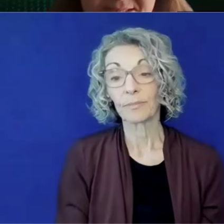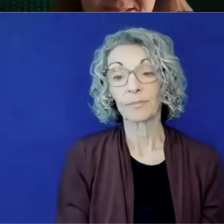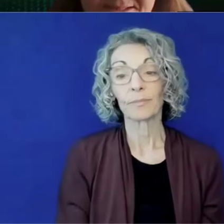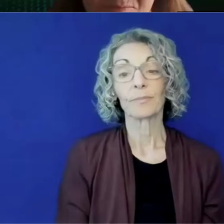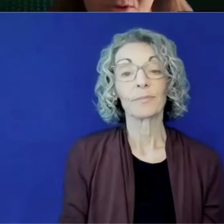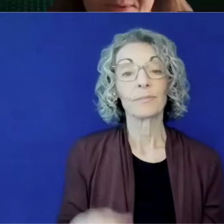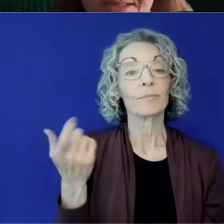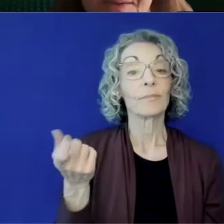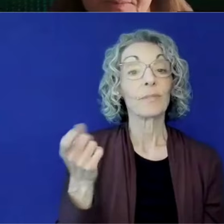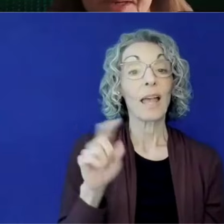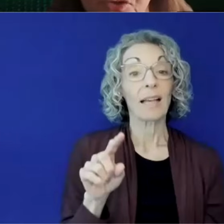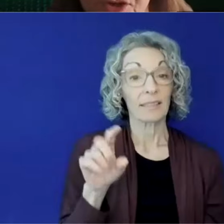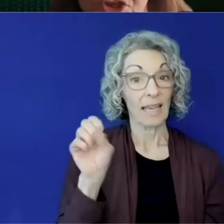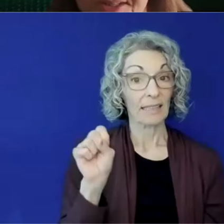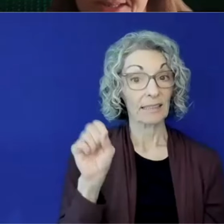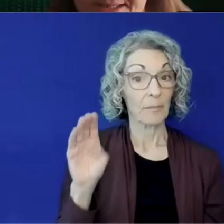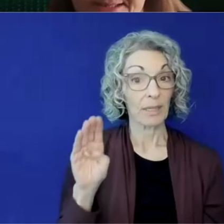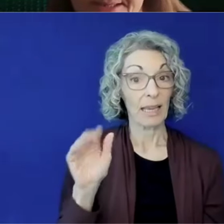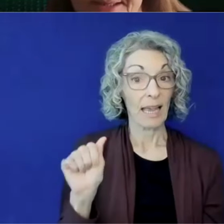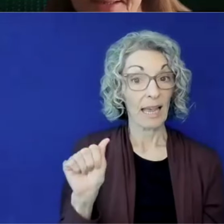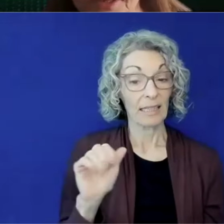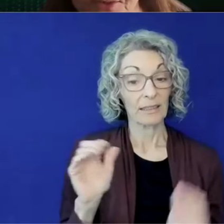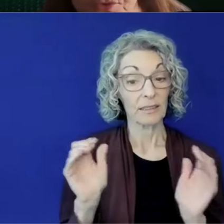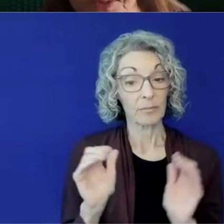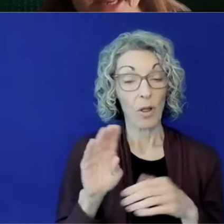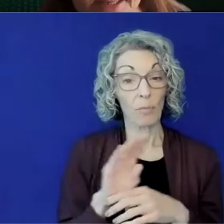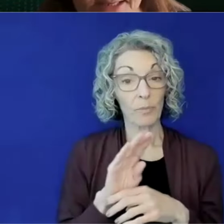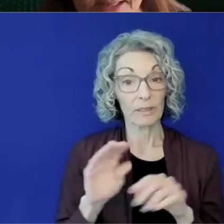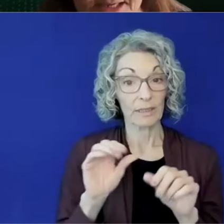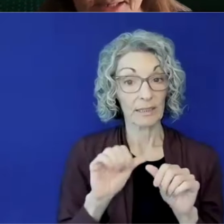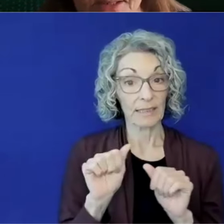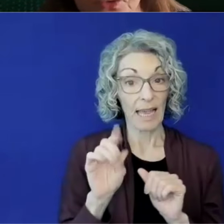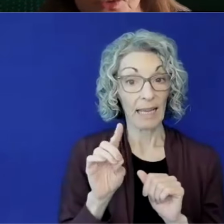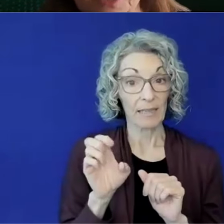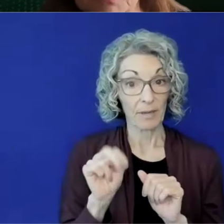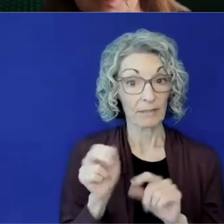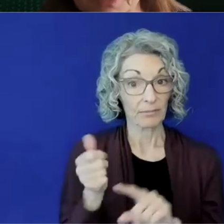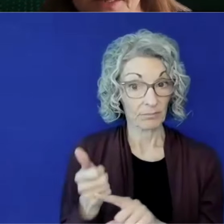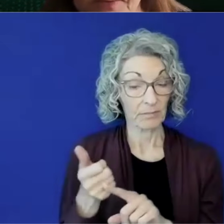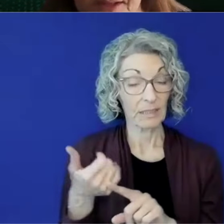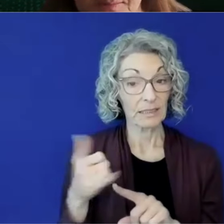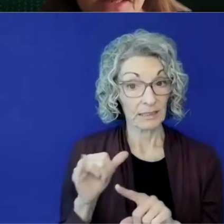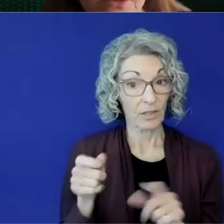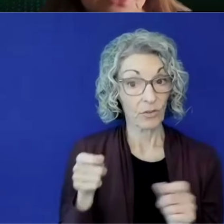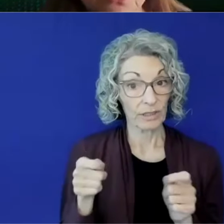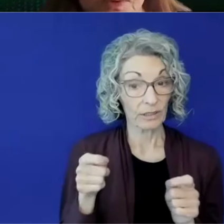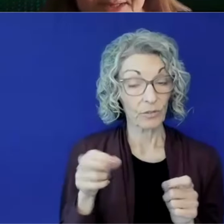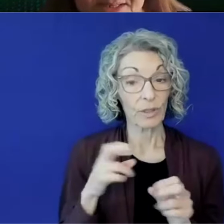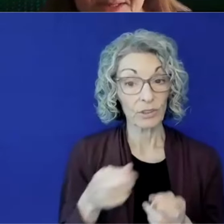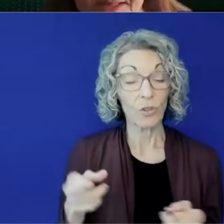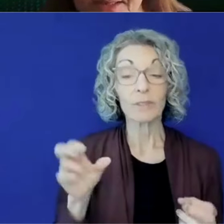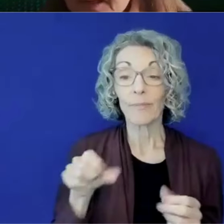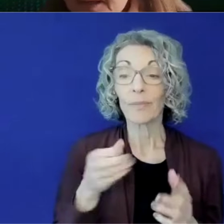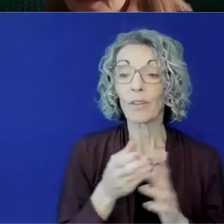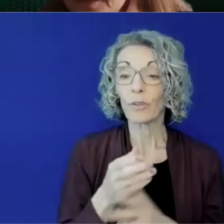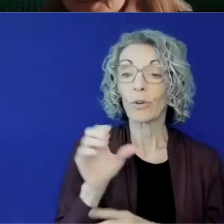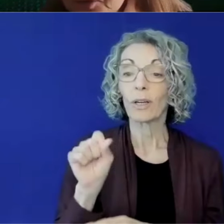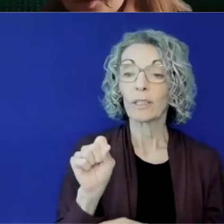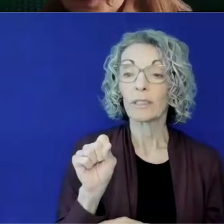Someone said, does the Small Business Administration still exist as a resource? Yes, it does, through the Small Business Development Centers, Women's